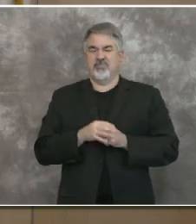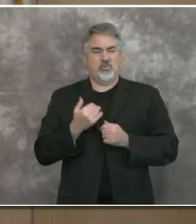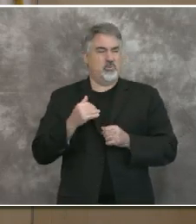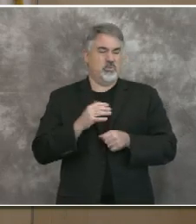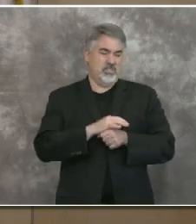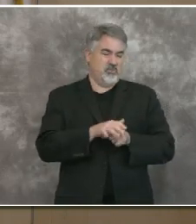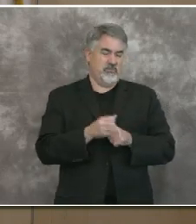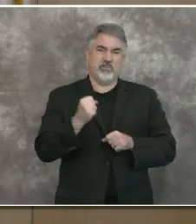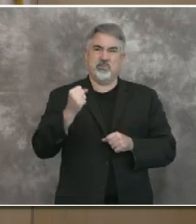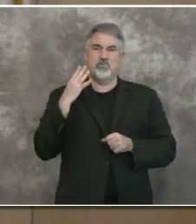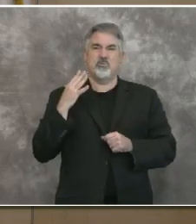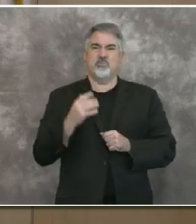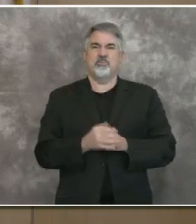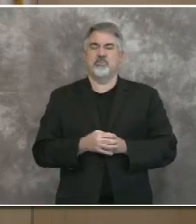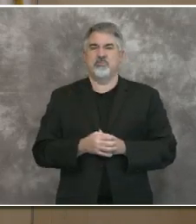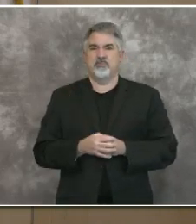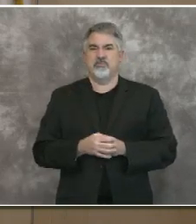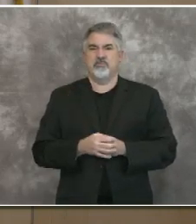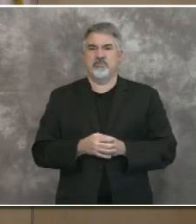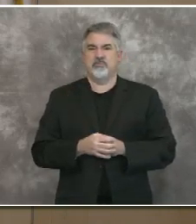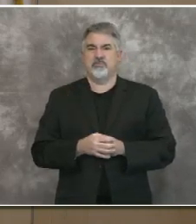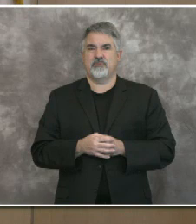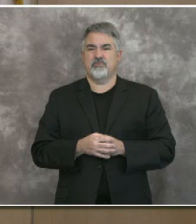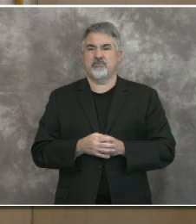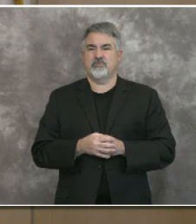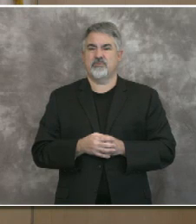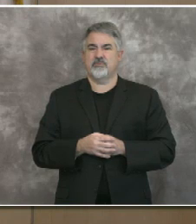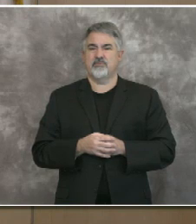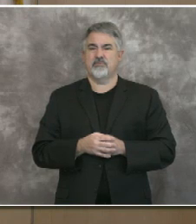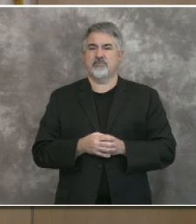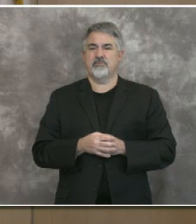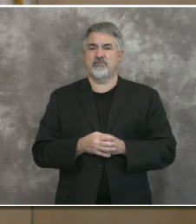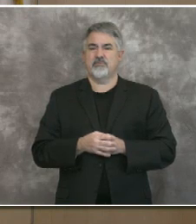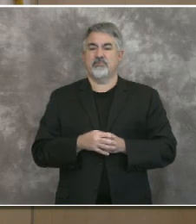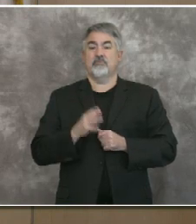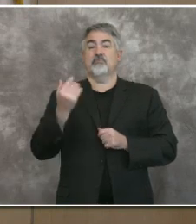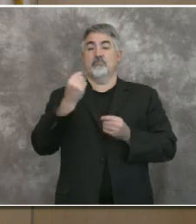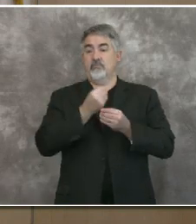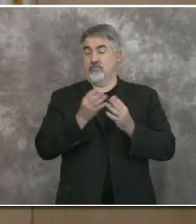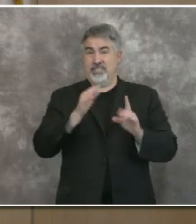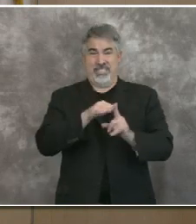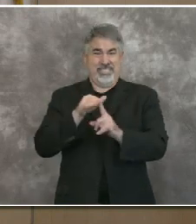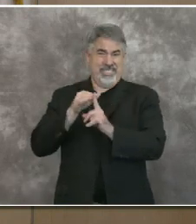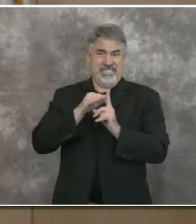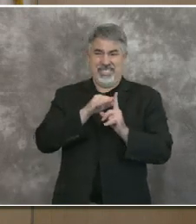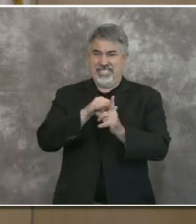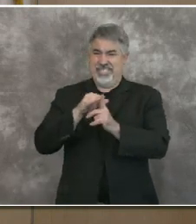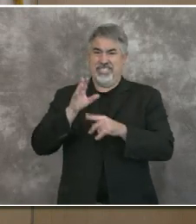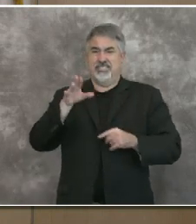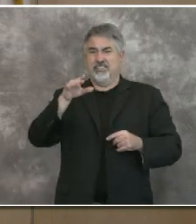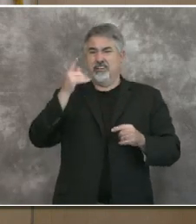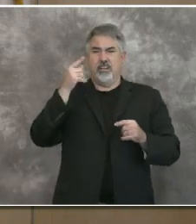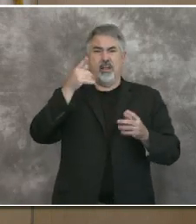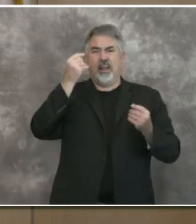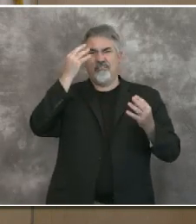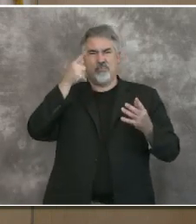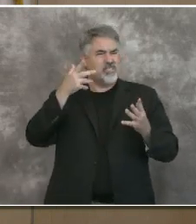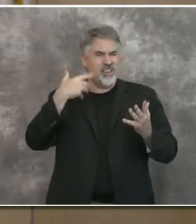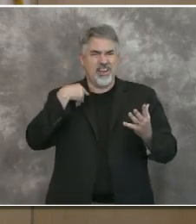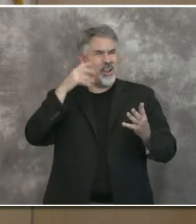today. And I want to remind the public that all of our information is on our